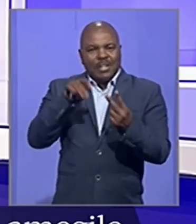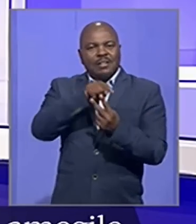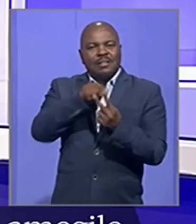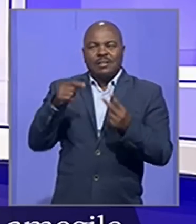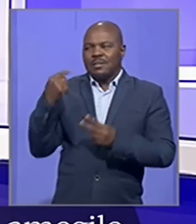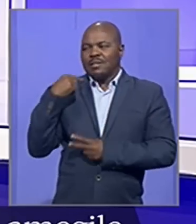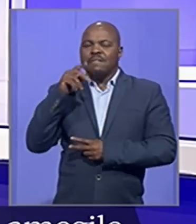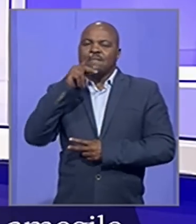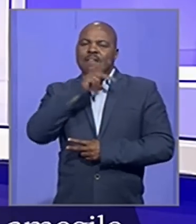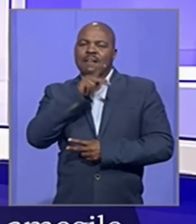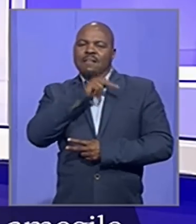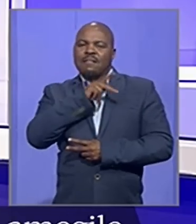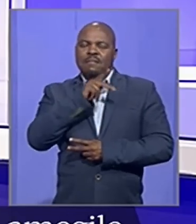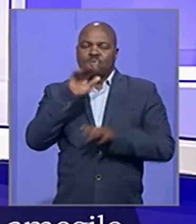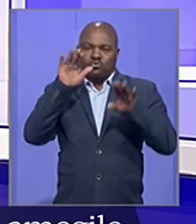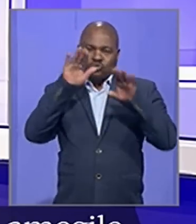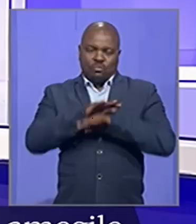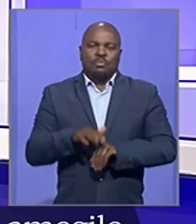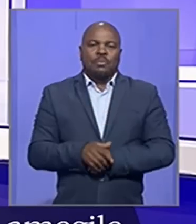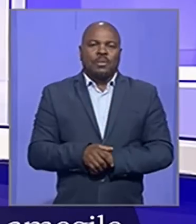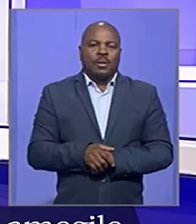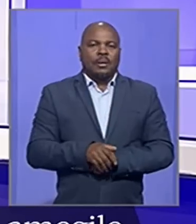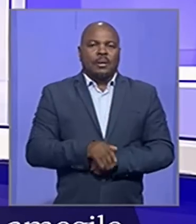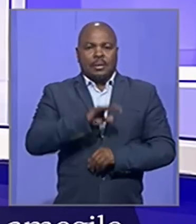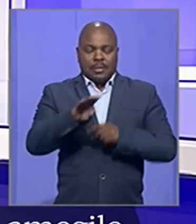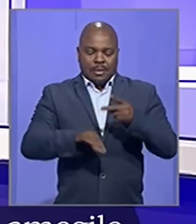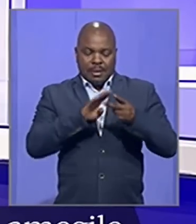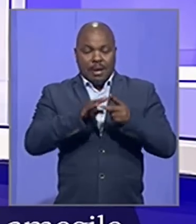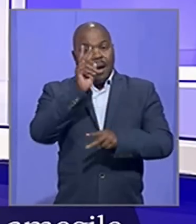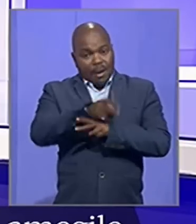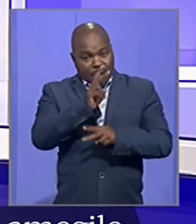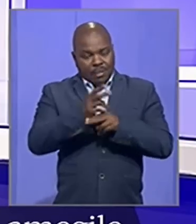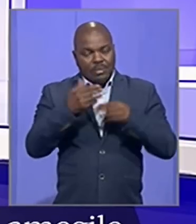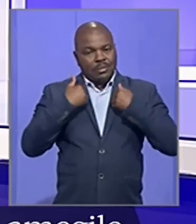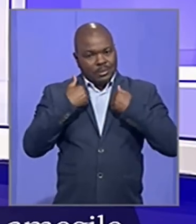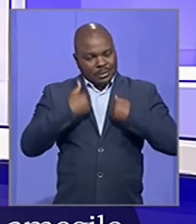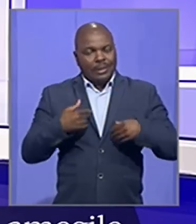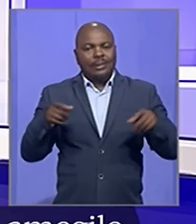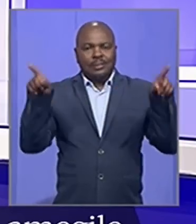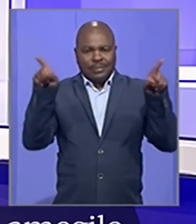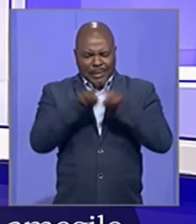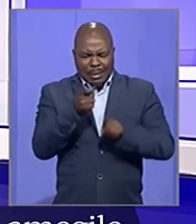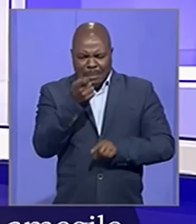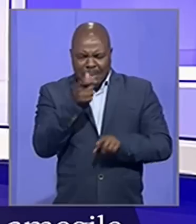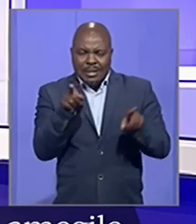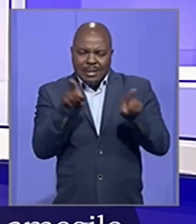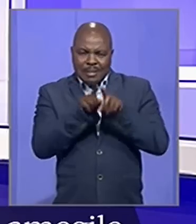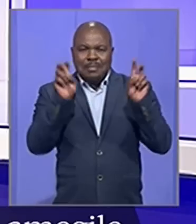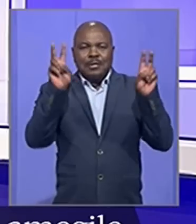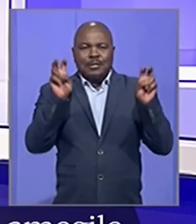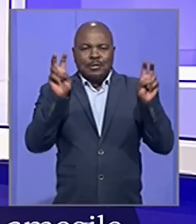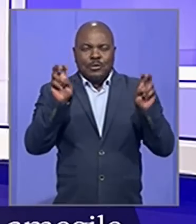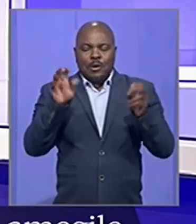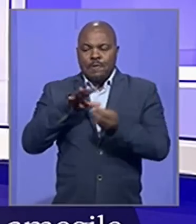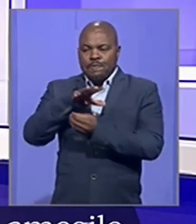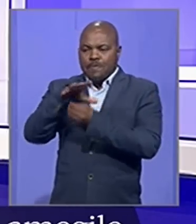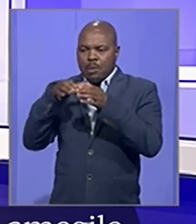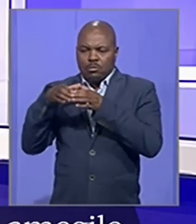ka Labohlano la go feta bošego. Gomme le ka Sontaga tiragalong yeo e nyakilego go swana, lapa